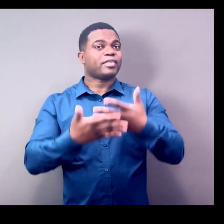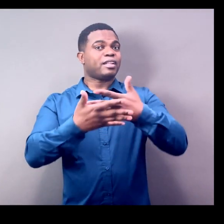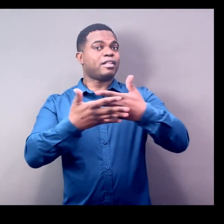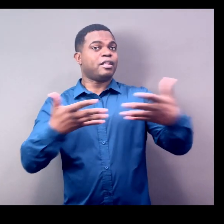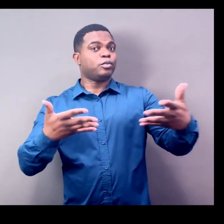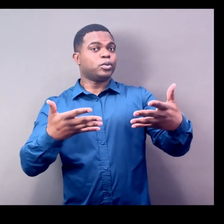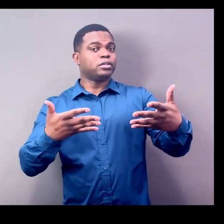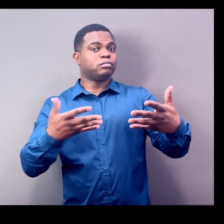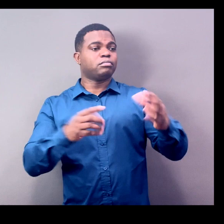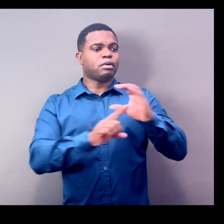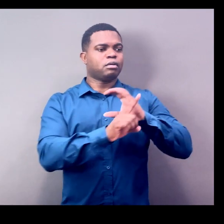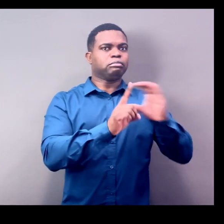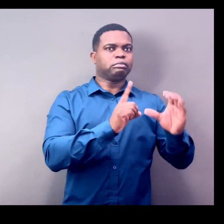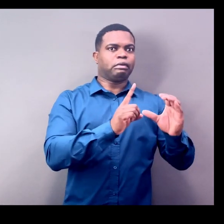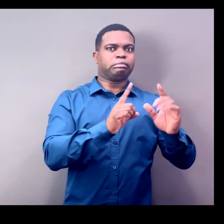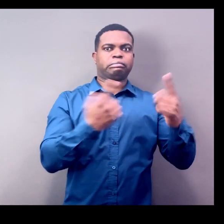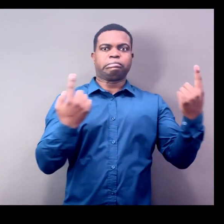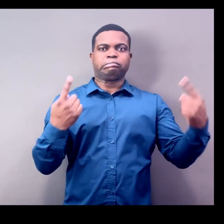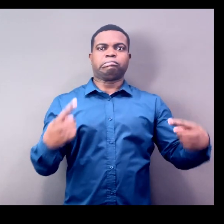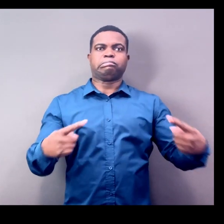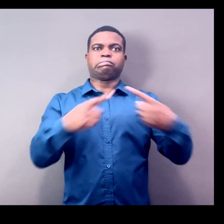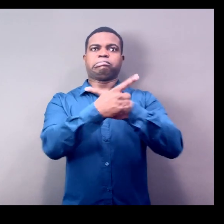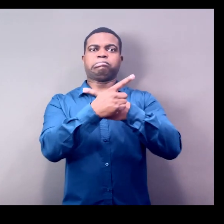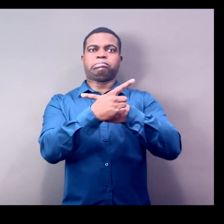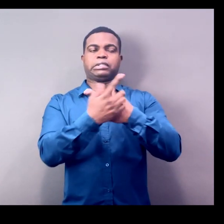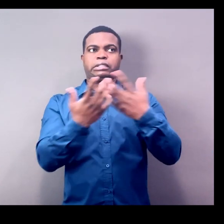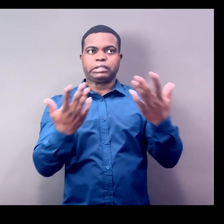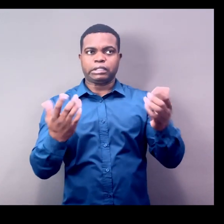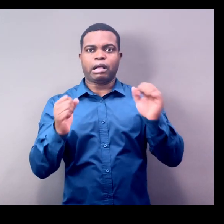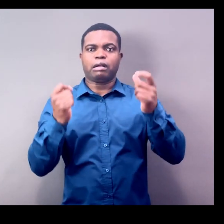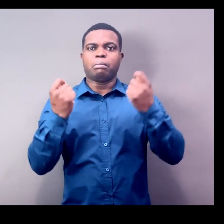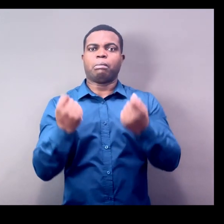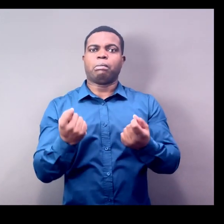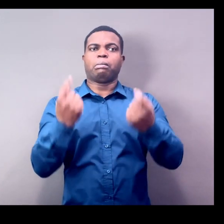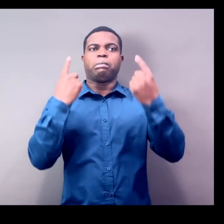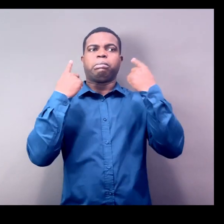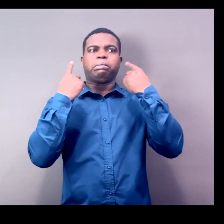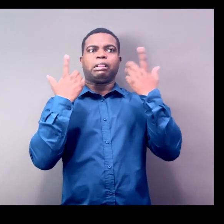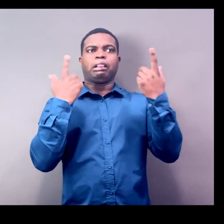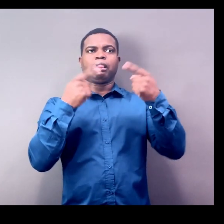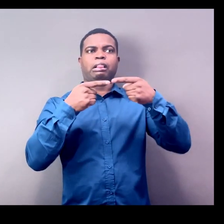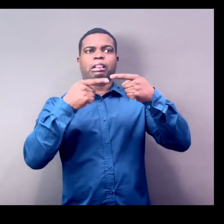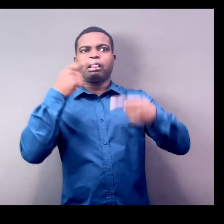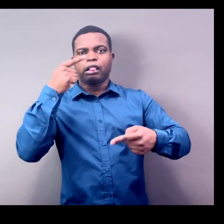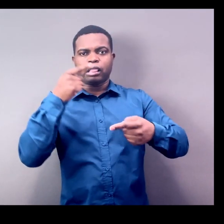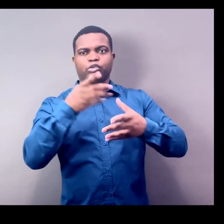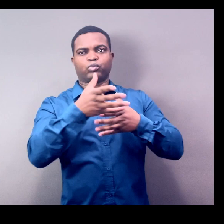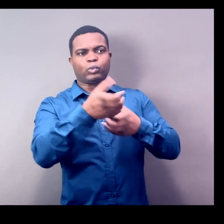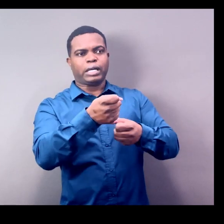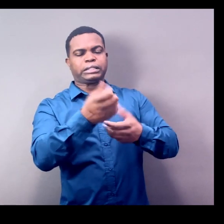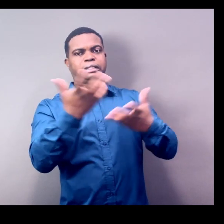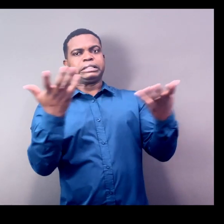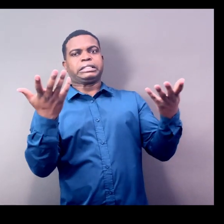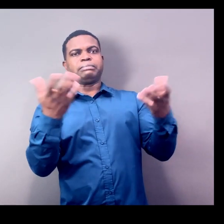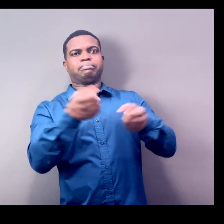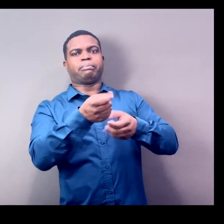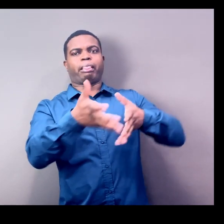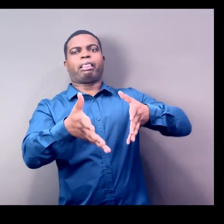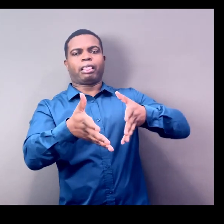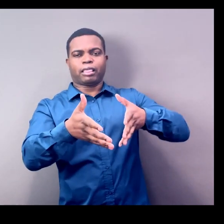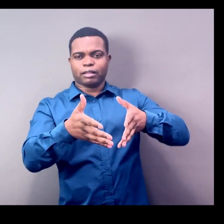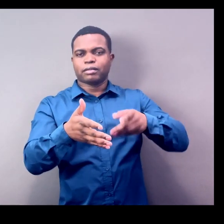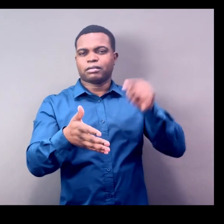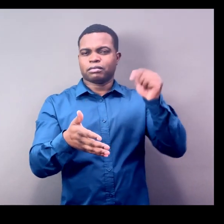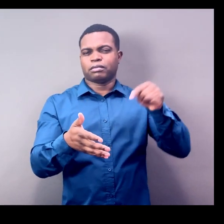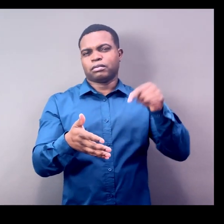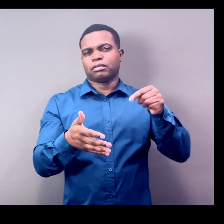and cultural differences. We have misunderstanding and assumptions. We have lack of trust. So it is important to look at ways